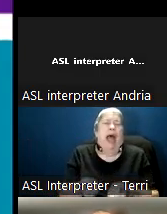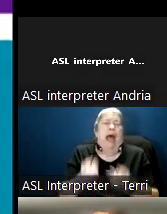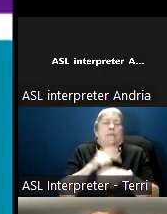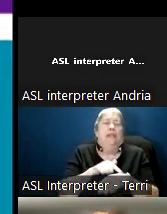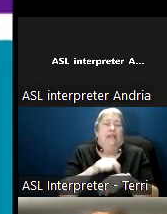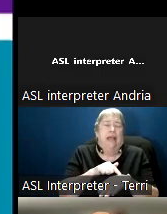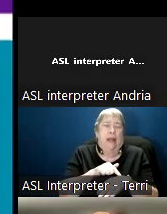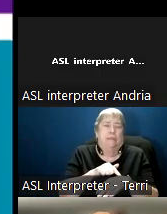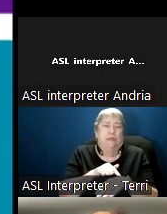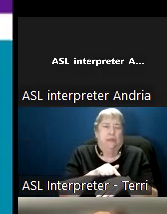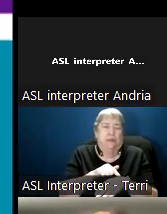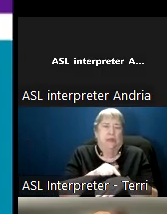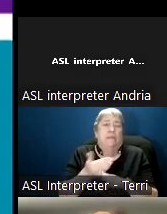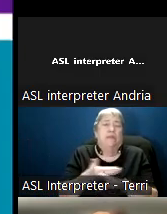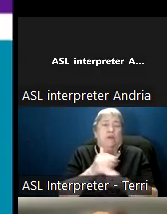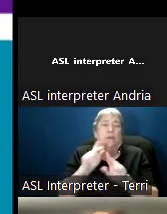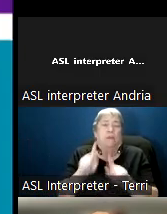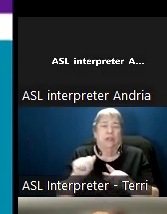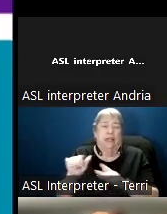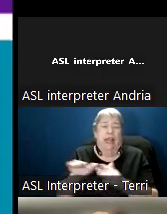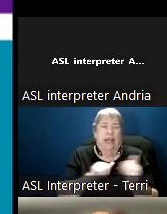many tries?